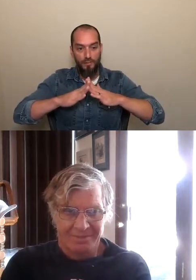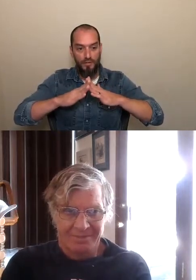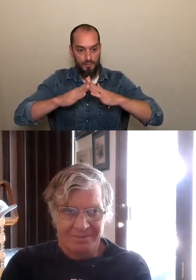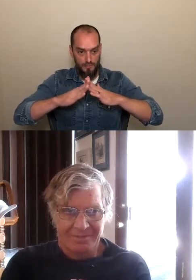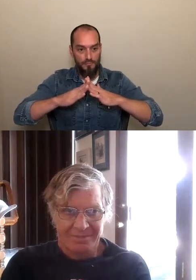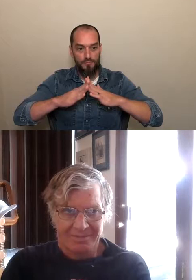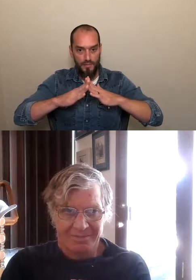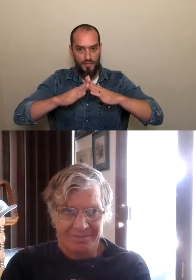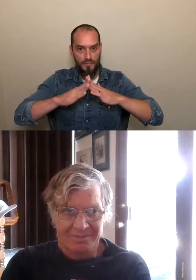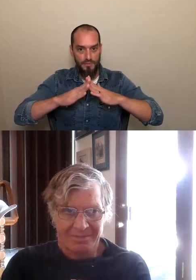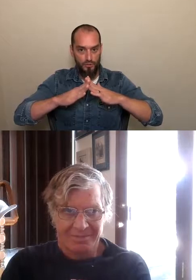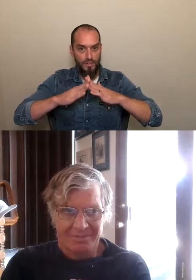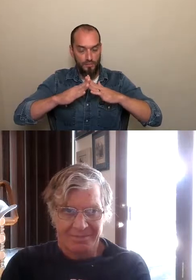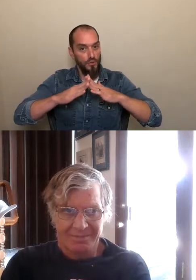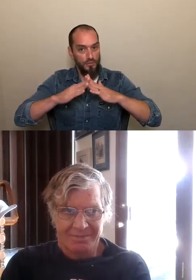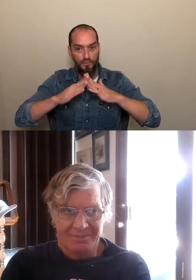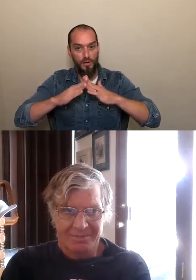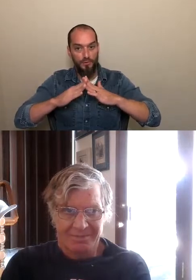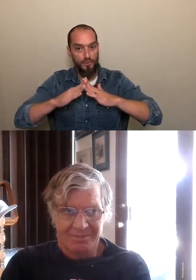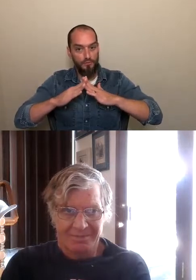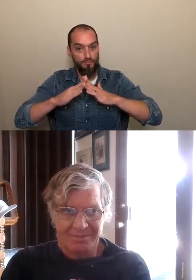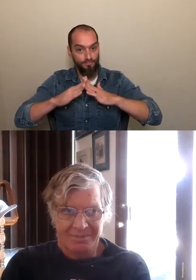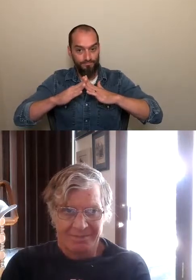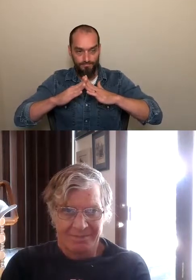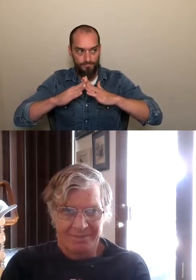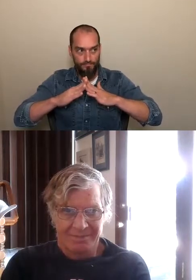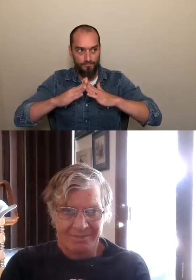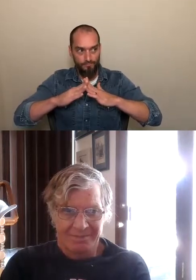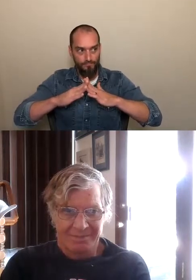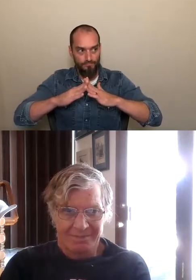have carpeting that needs to be stretched, you also have a problem with mold.